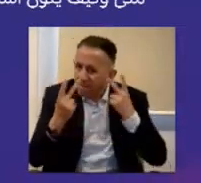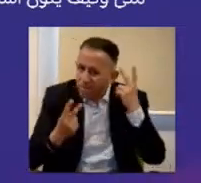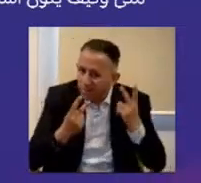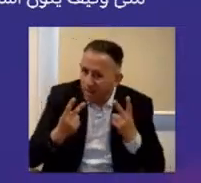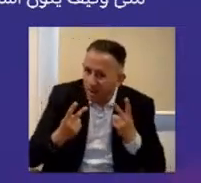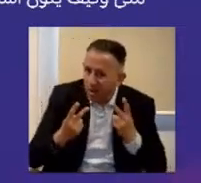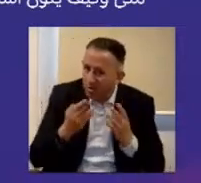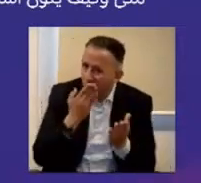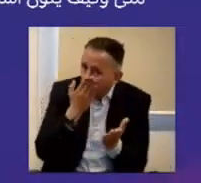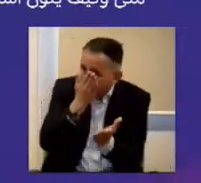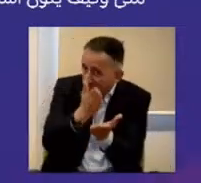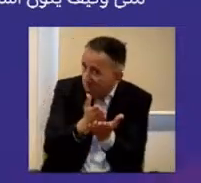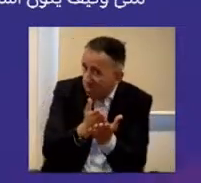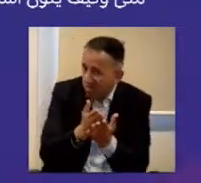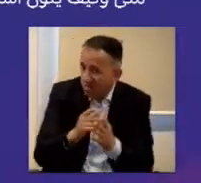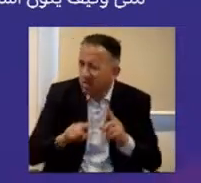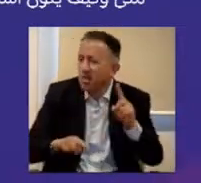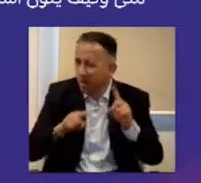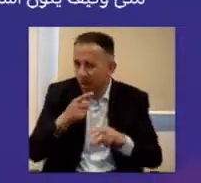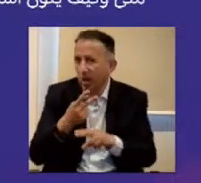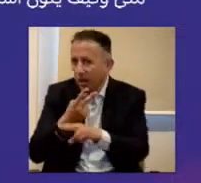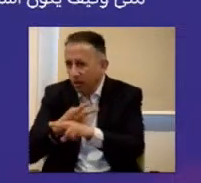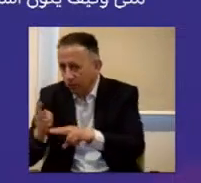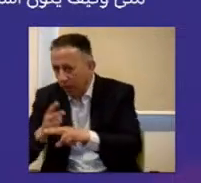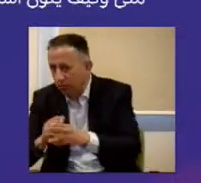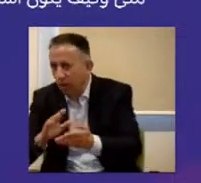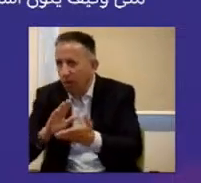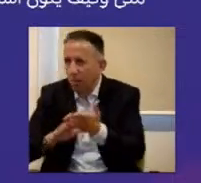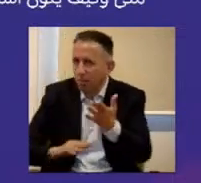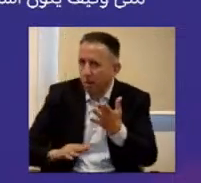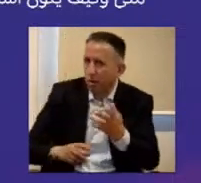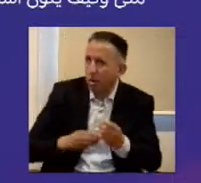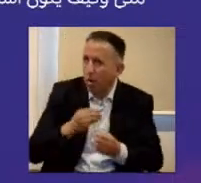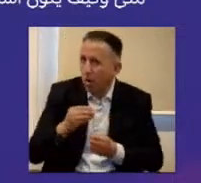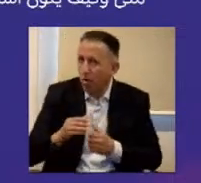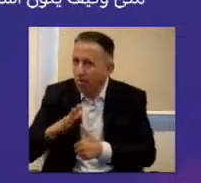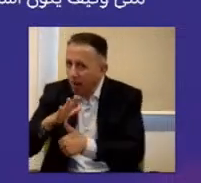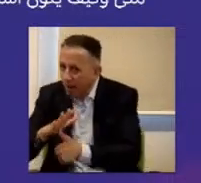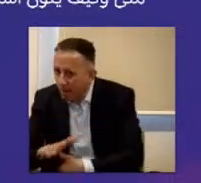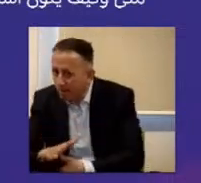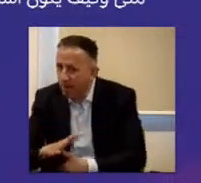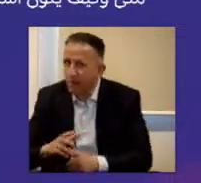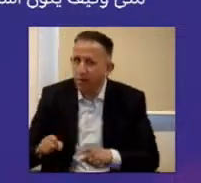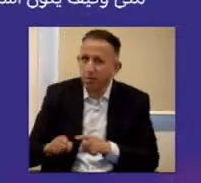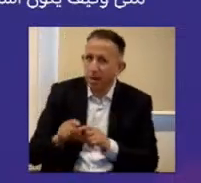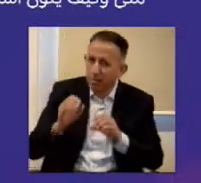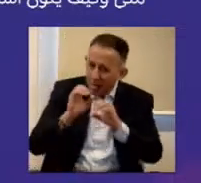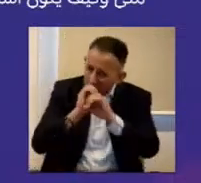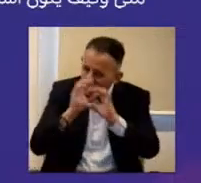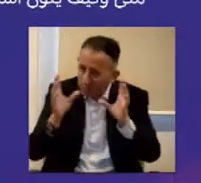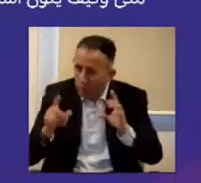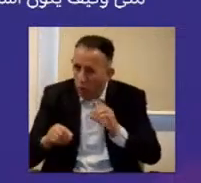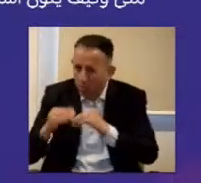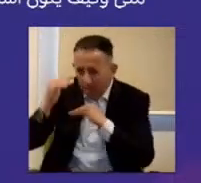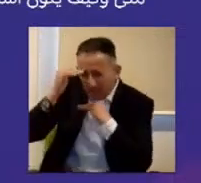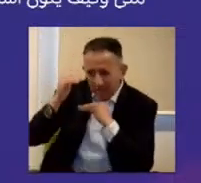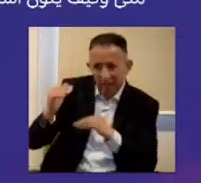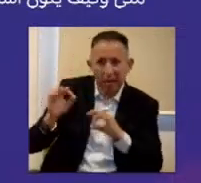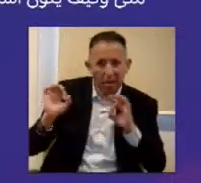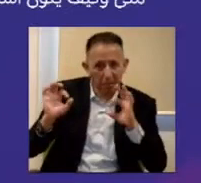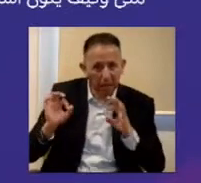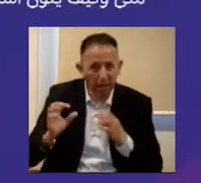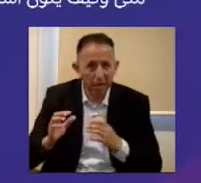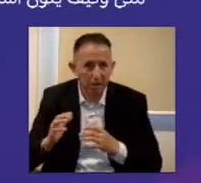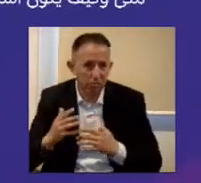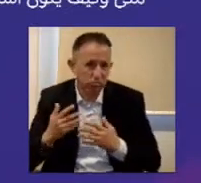well known. You have risks that are less well known about the pedagogy, dignity, autonomy, agency. What is assessed when you do assessment